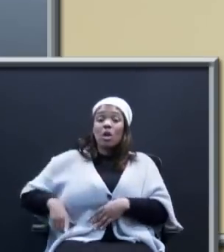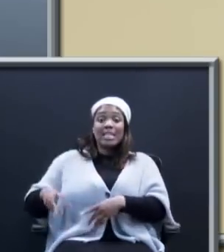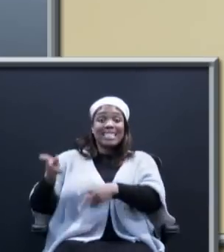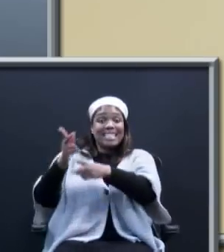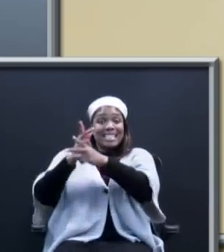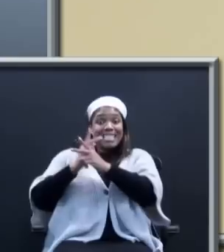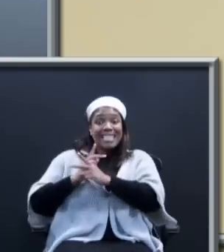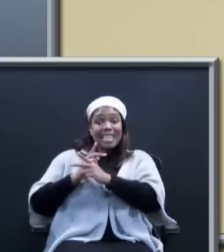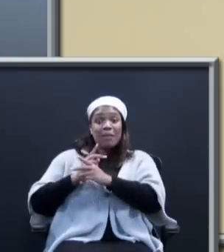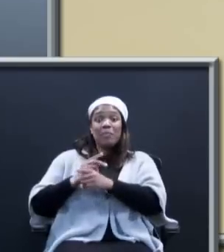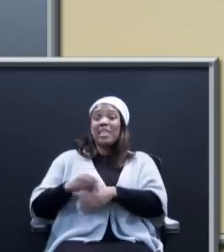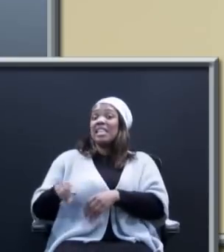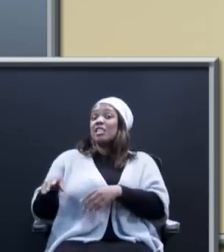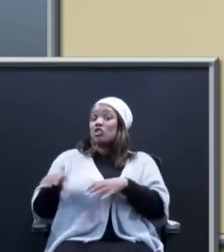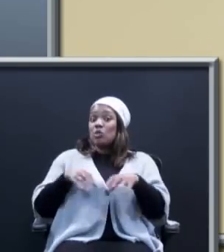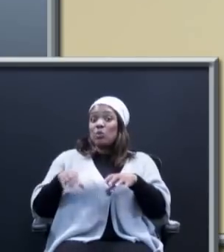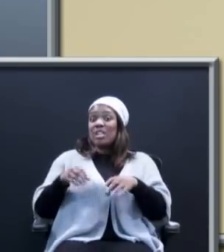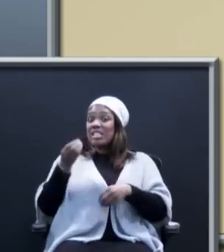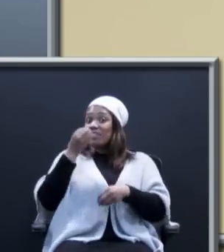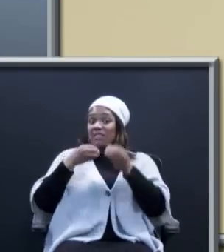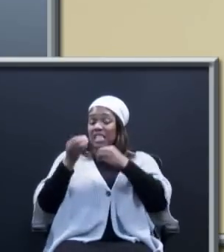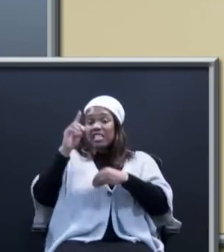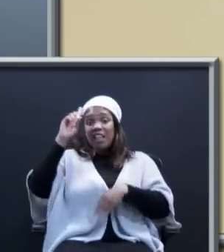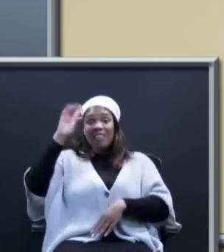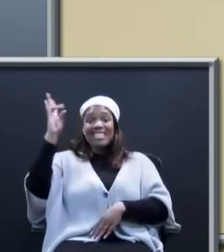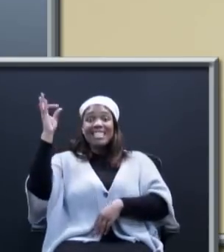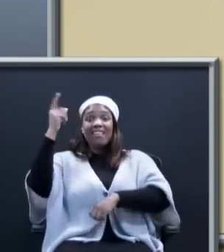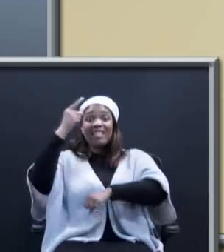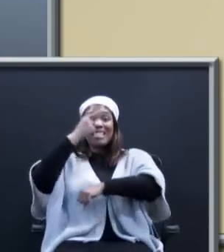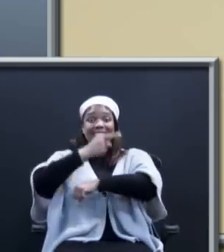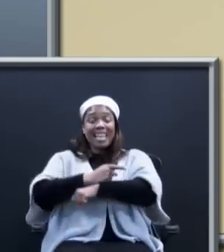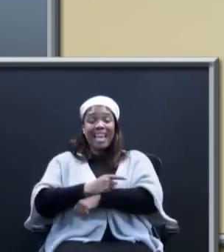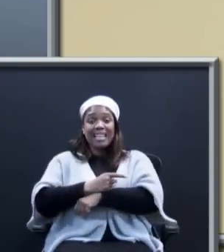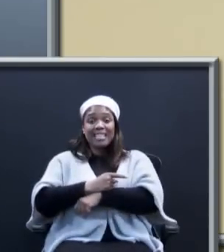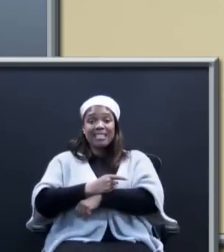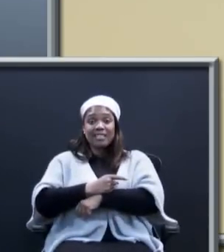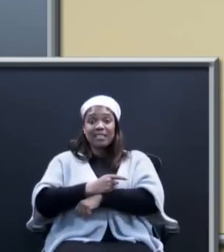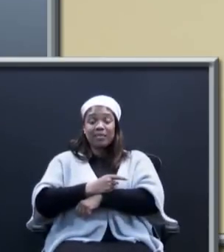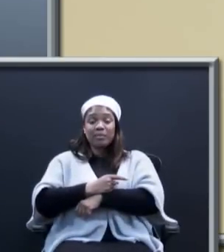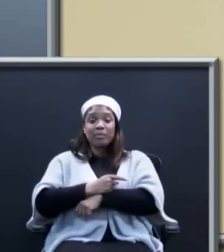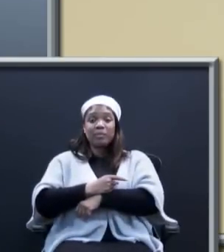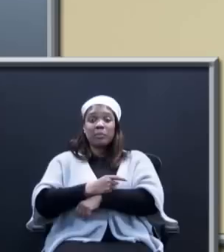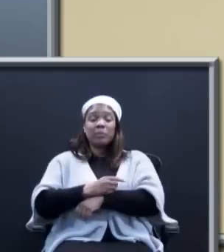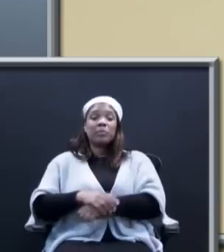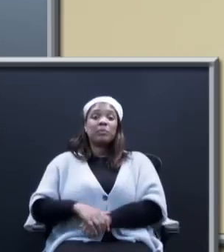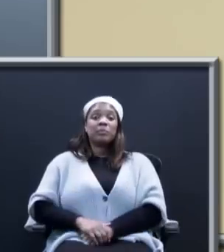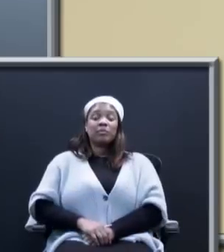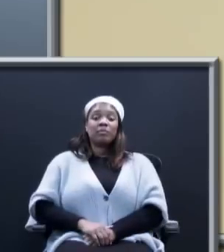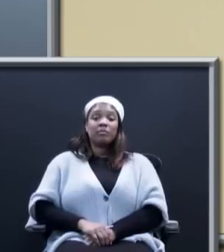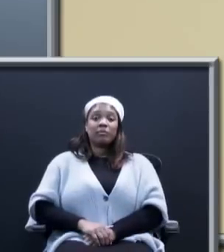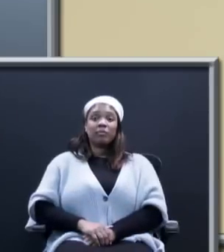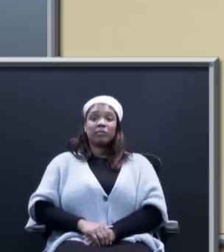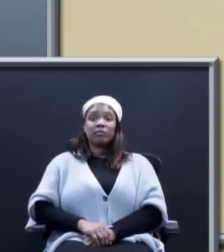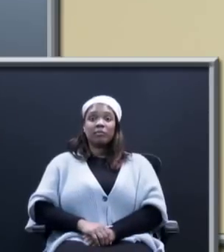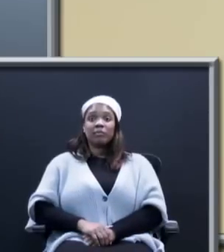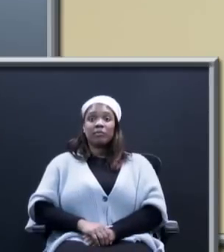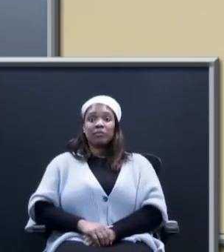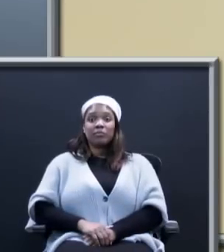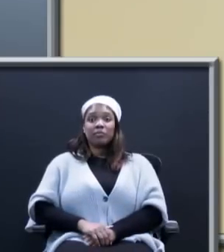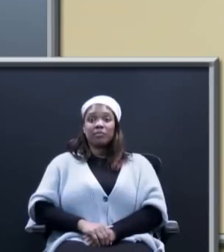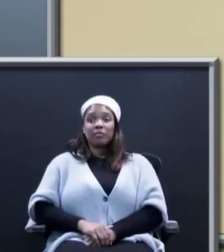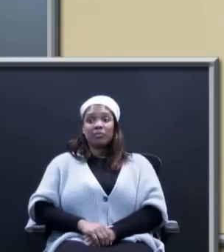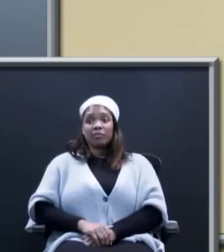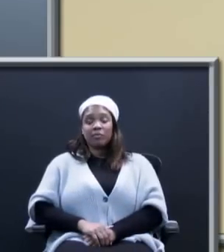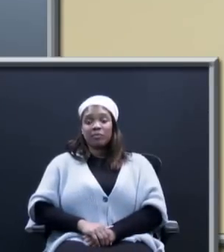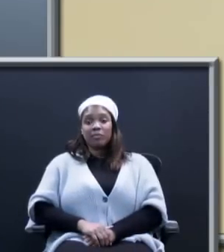the year. He just keeps saying 7 days, don't he? And you're going to keep it a feast unto the Lord 7 days. Go ahead.